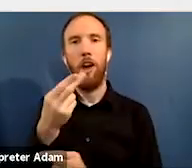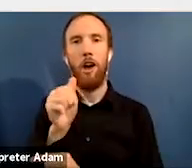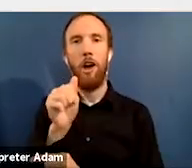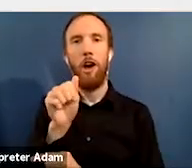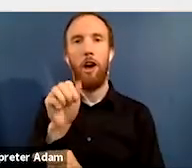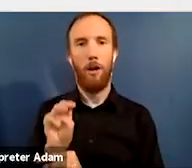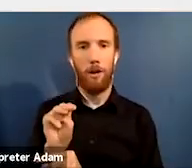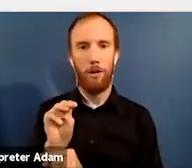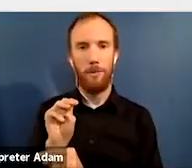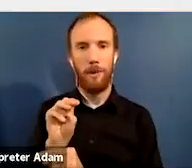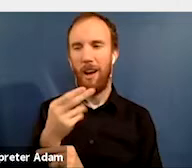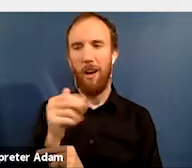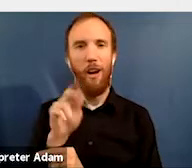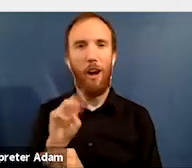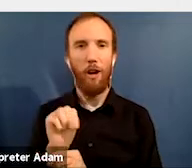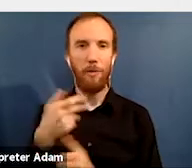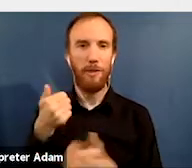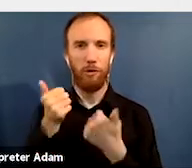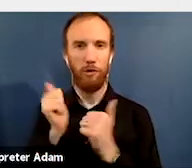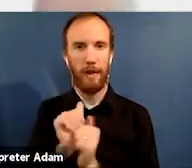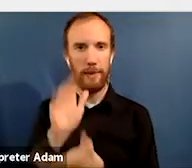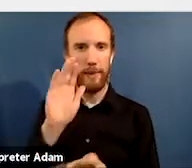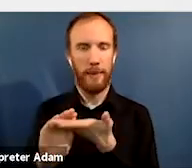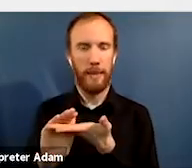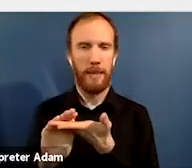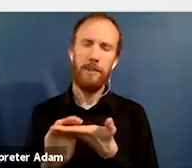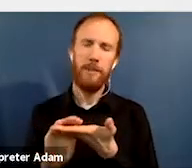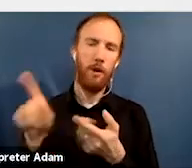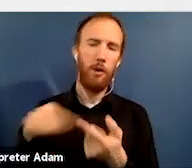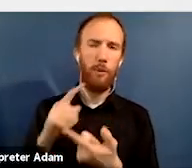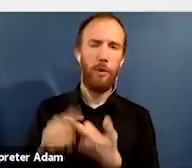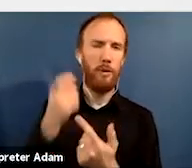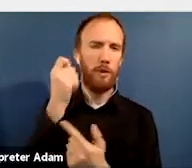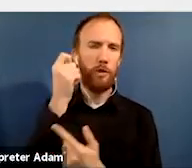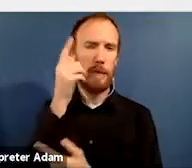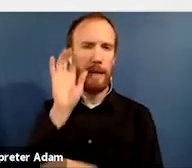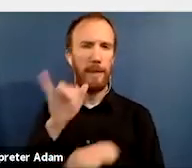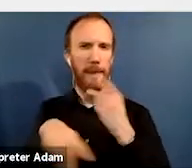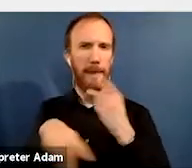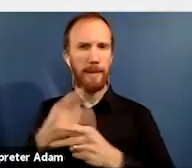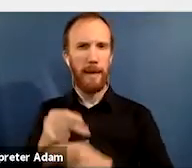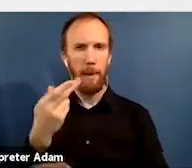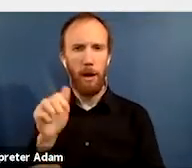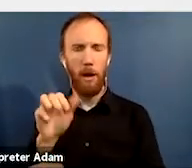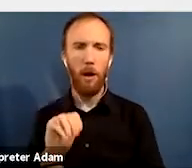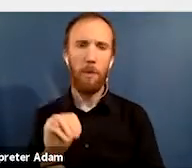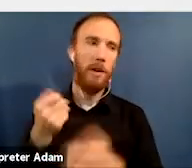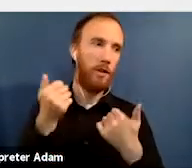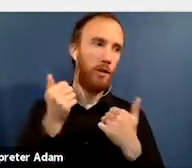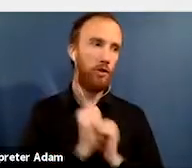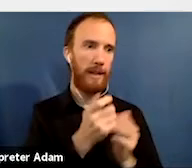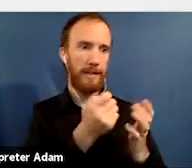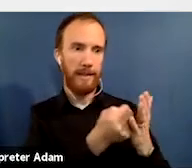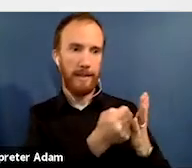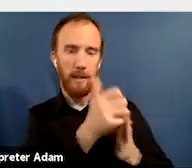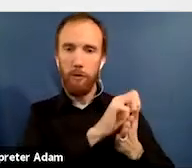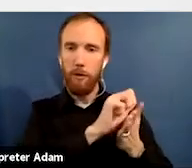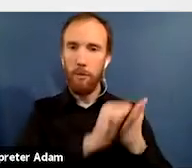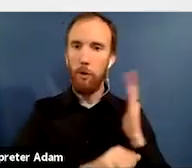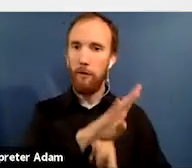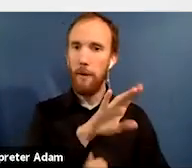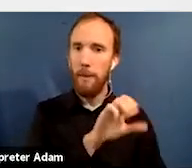mitigate for. And so once you can understand those kind of harms, like are you looking at harms as a result of societal biases, algorithmic biases, or